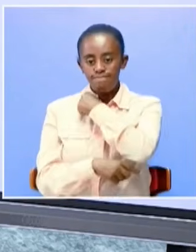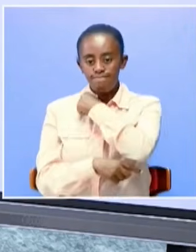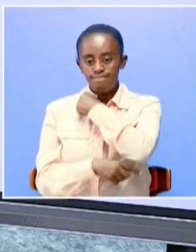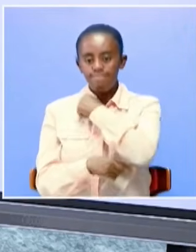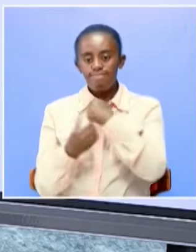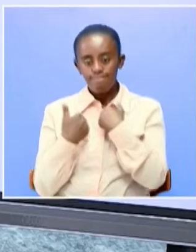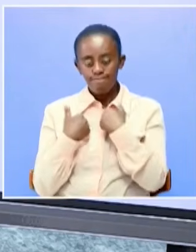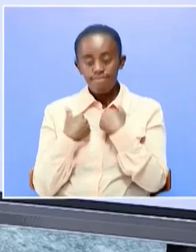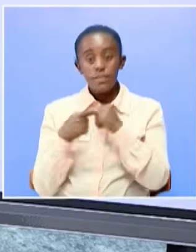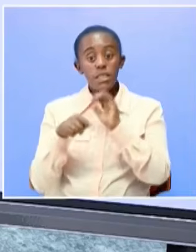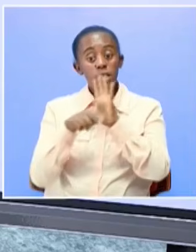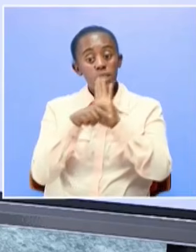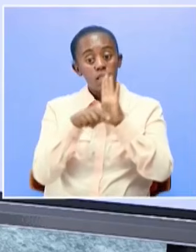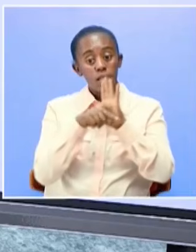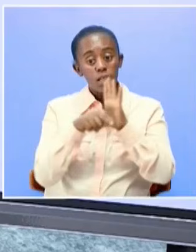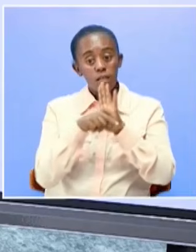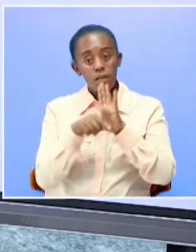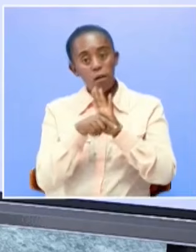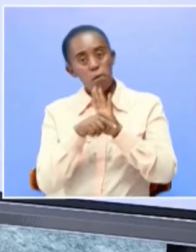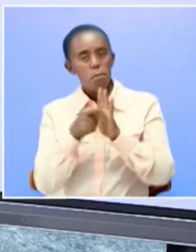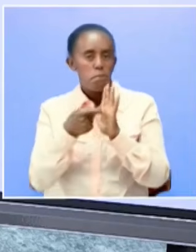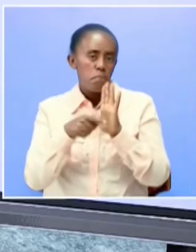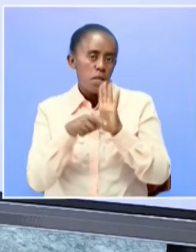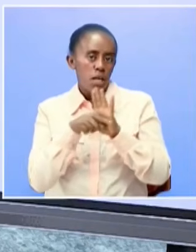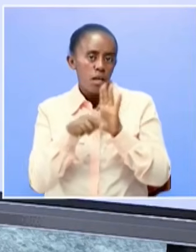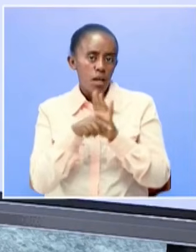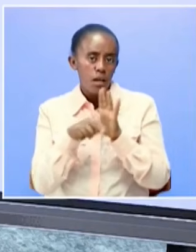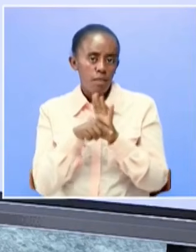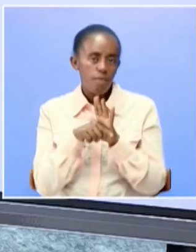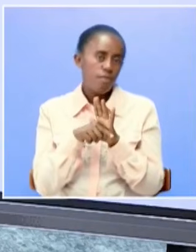negative, maybe the negative